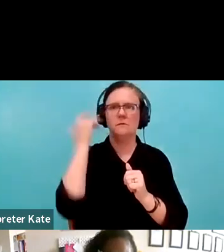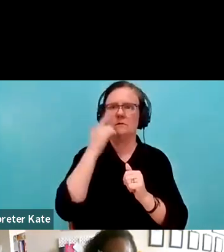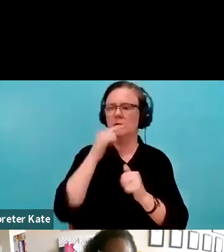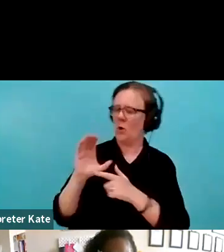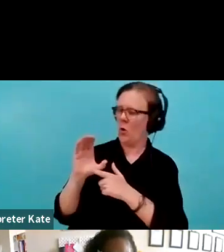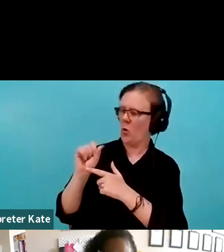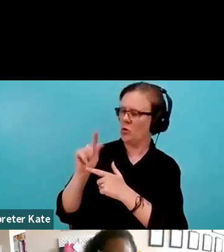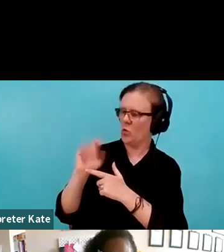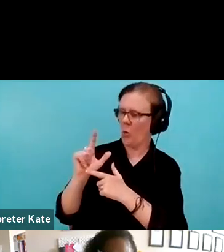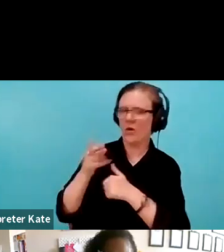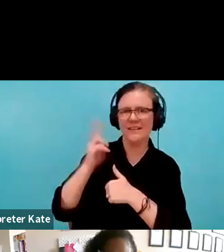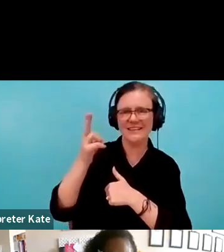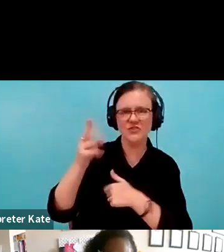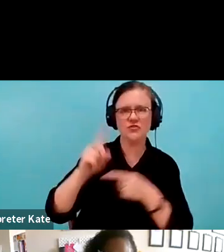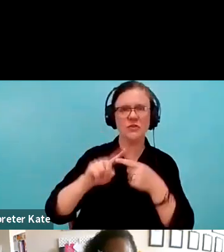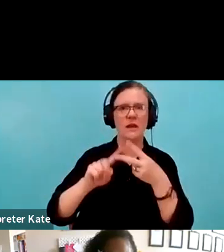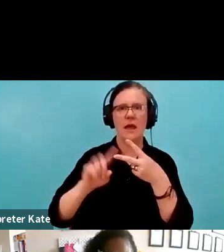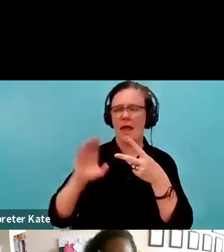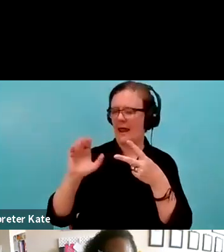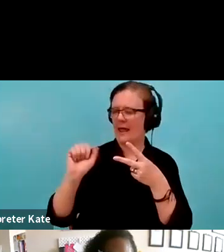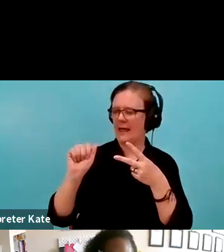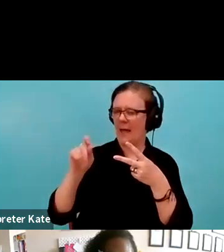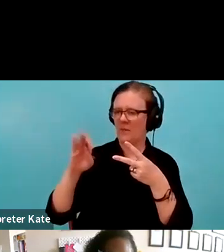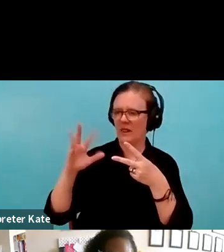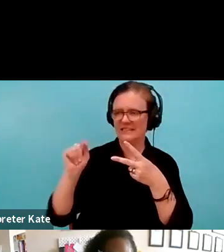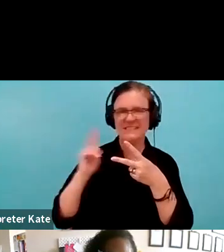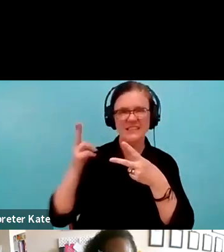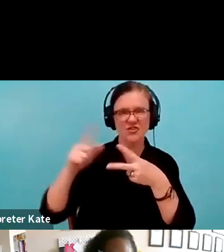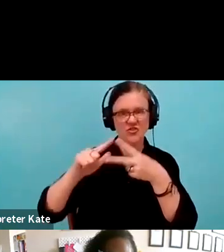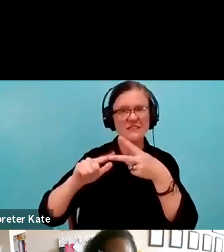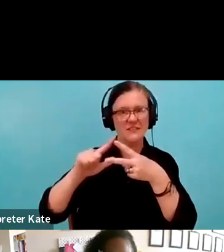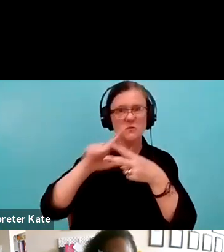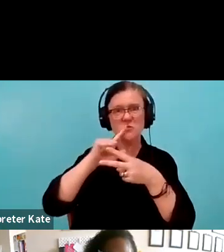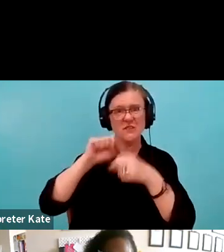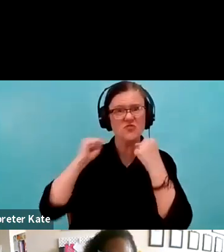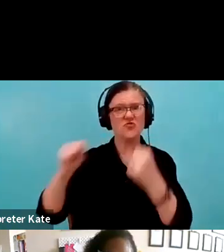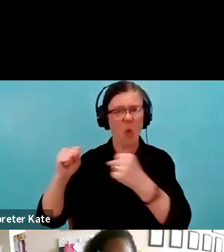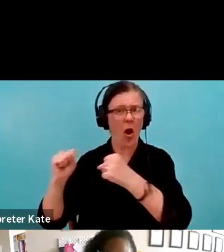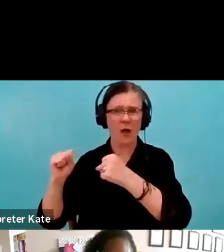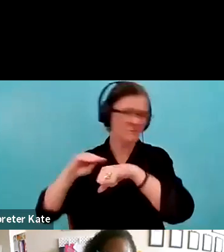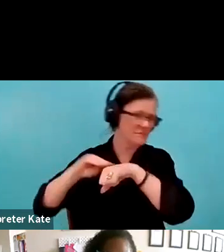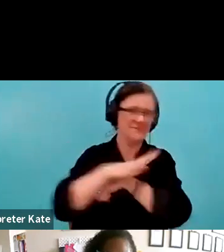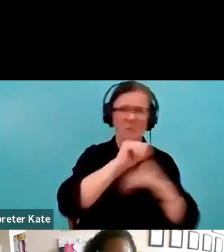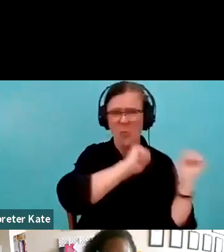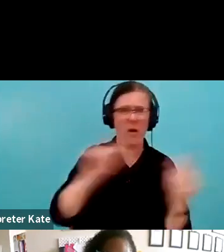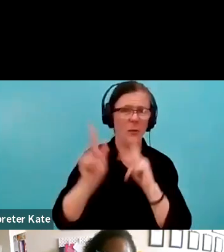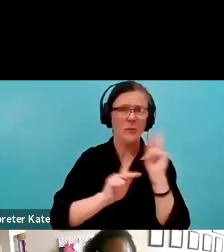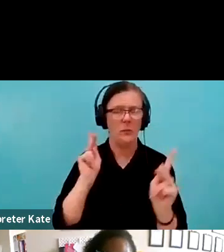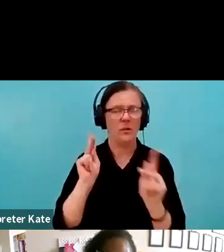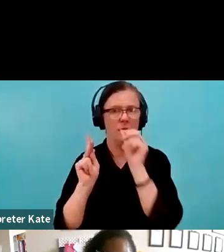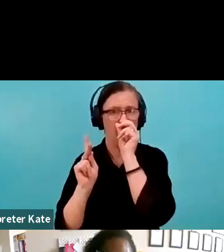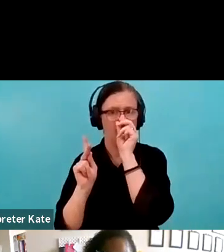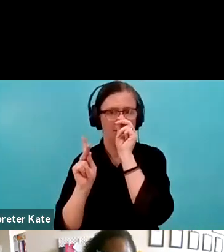and capitalist history that we all share that have impacted, everybody.